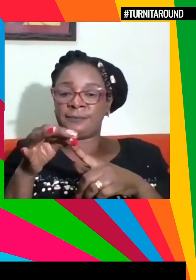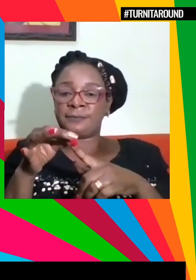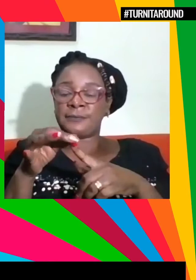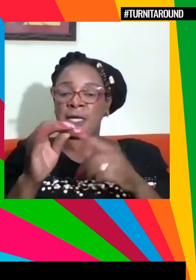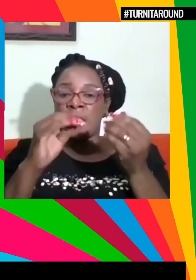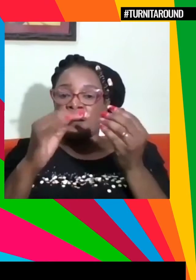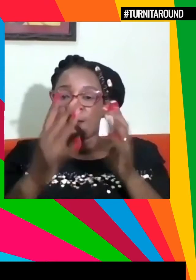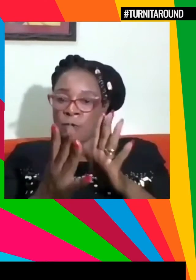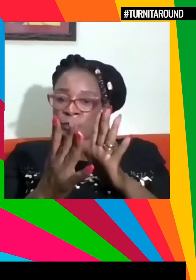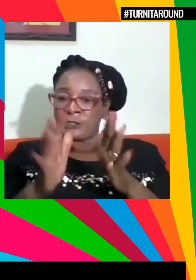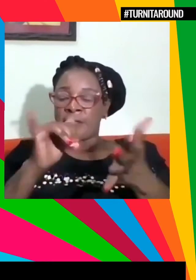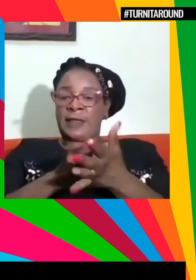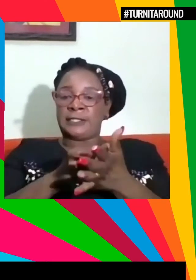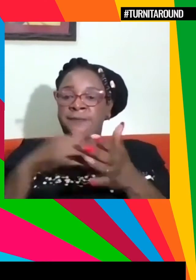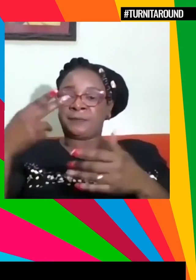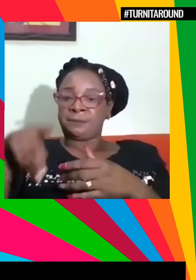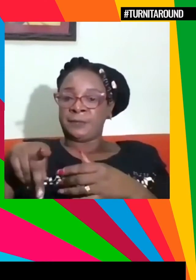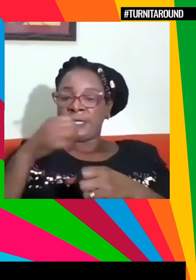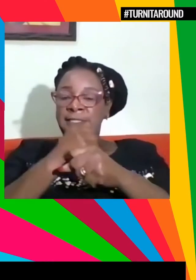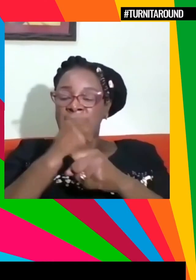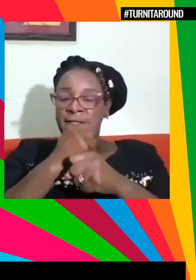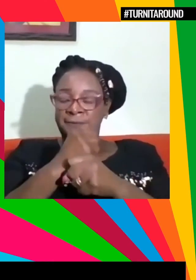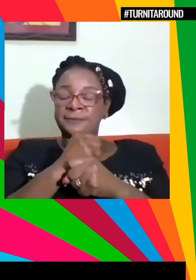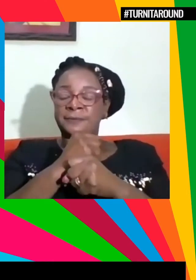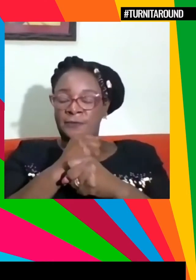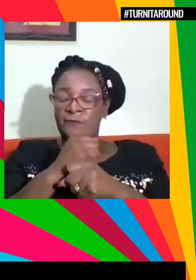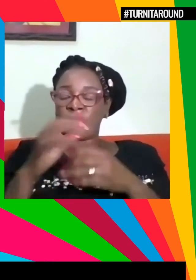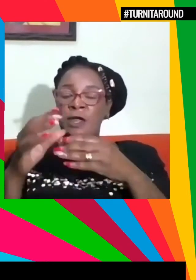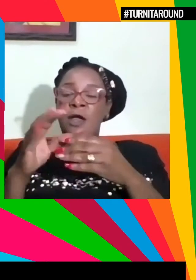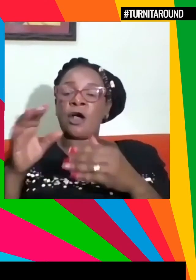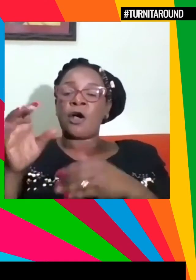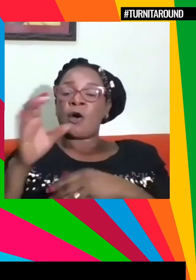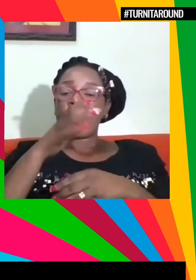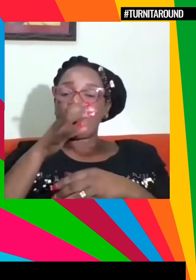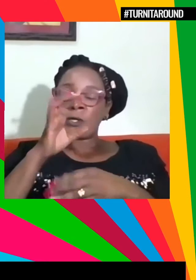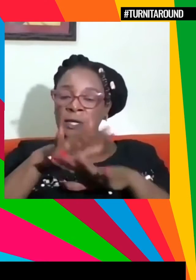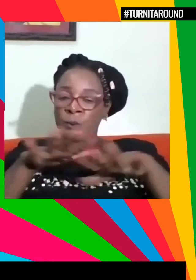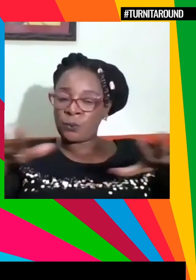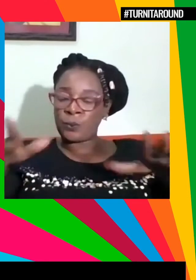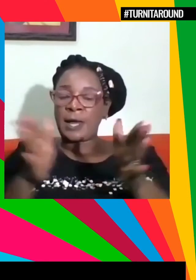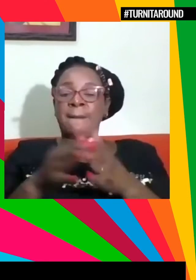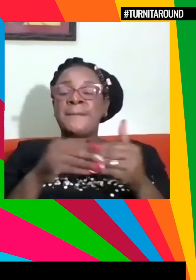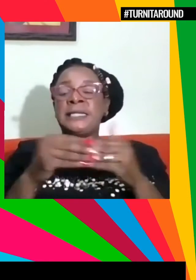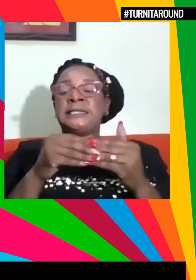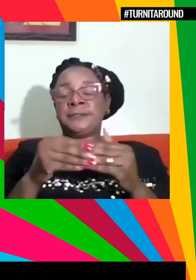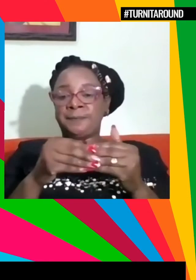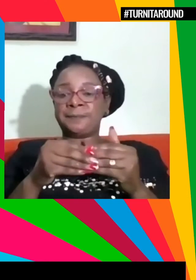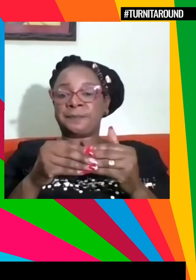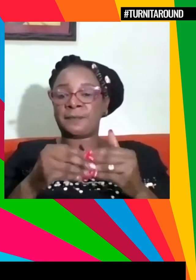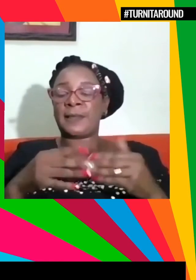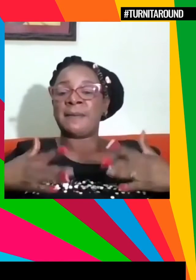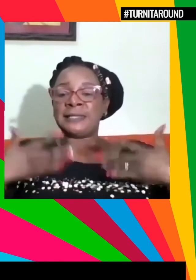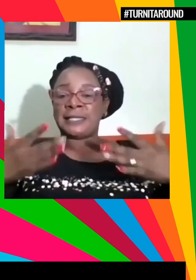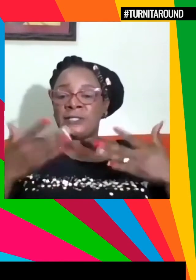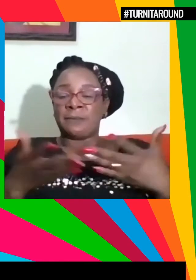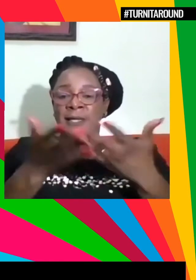approach that HP is taking to ocean-bound plastic. Great, thanks, Kendall. So excited to be here with all of you today,